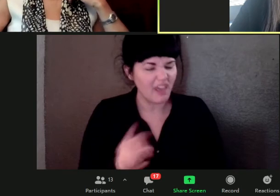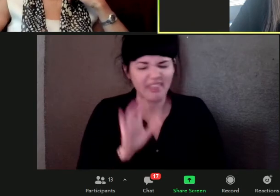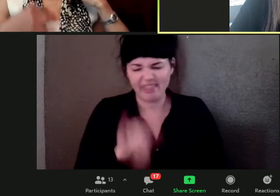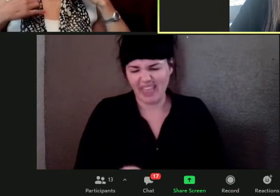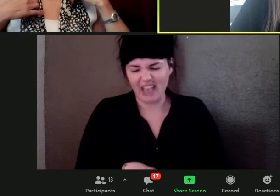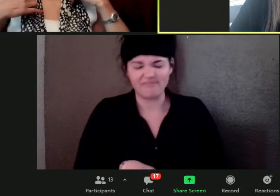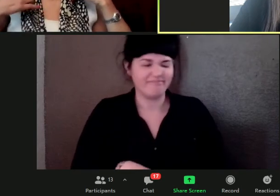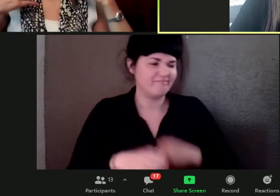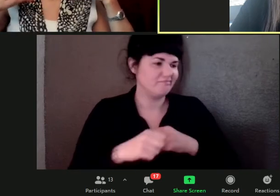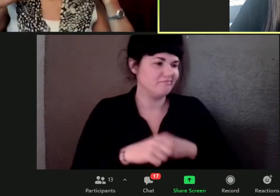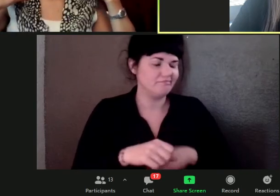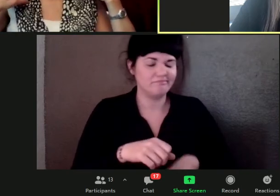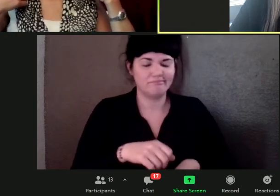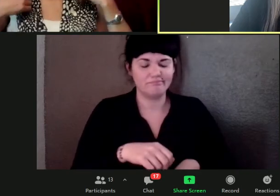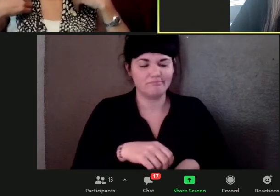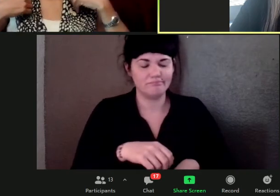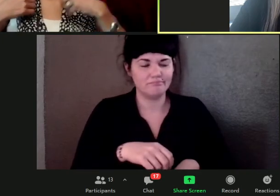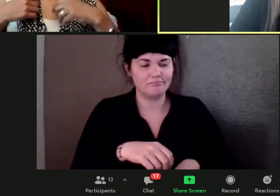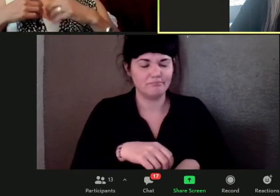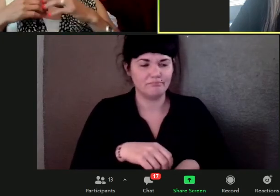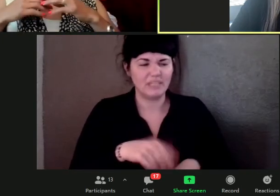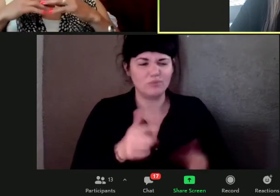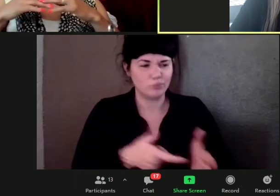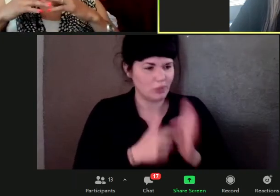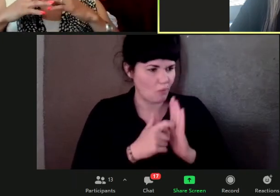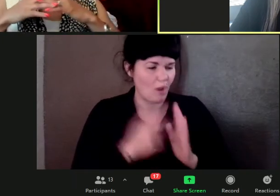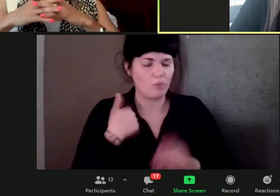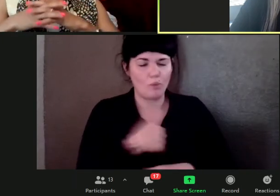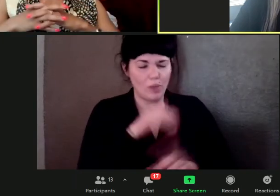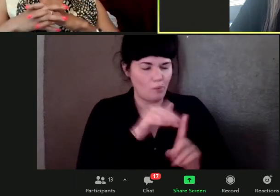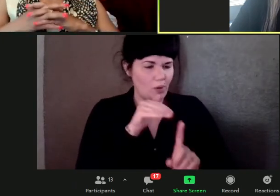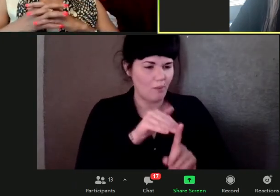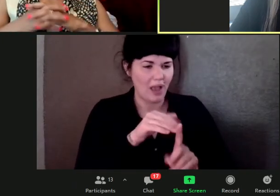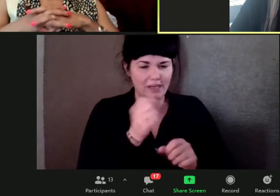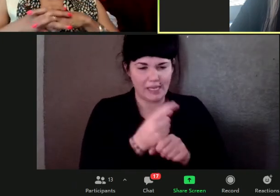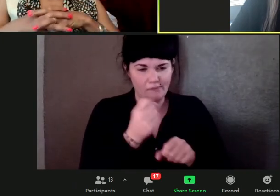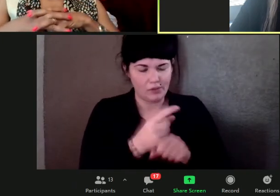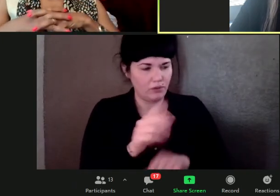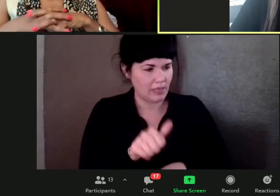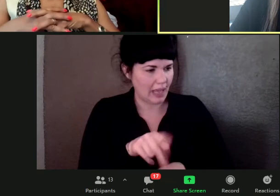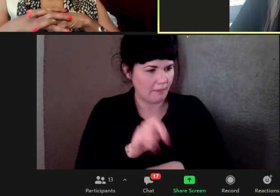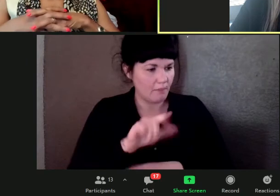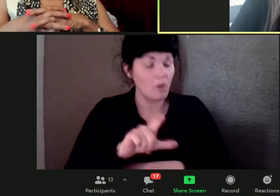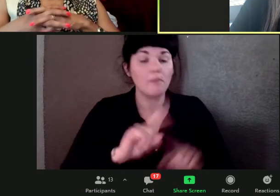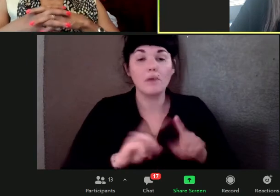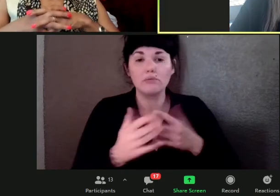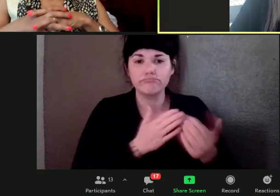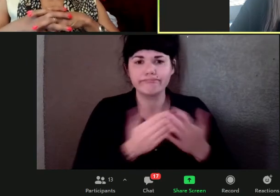that, there's not much other data that I can think of off the top of my head that would be required.